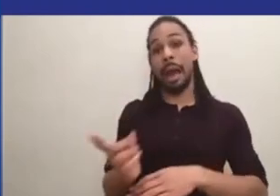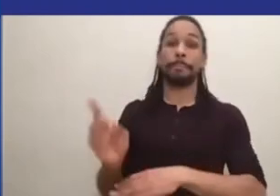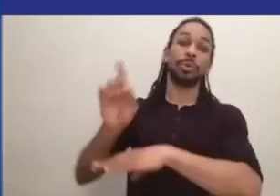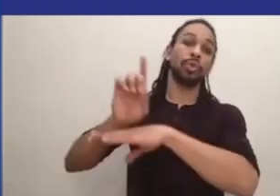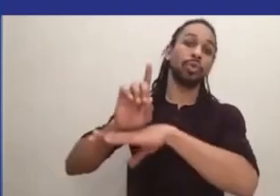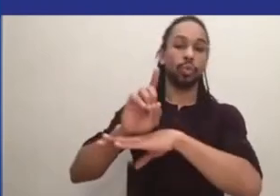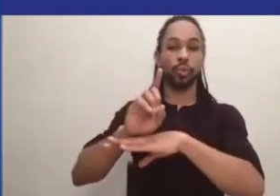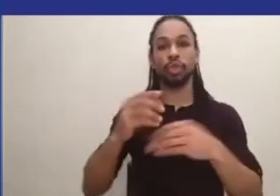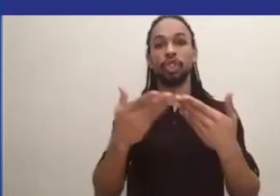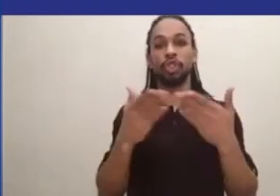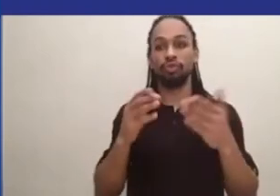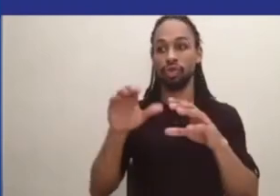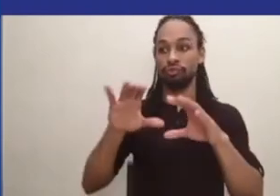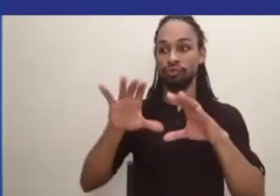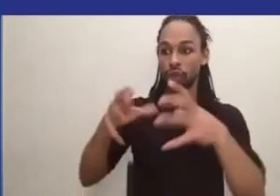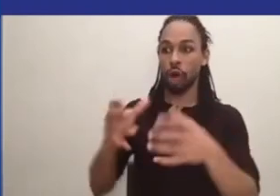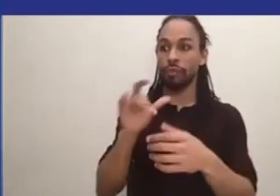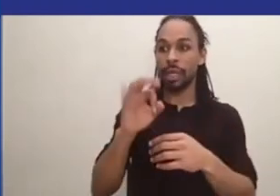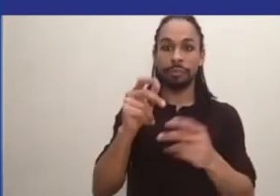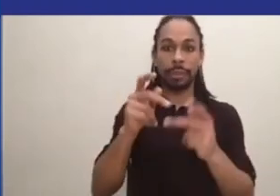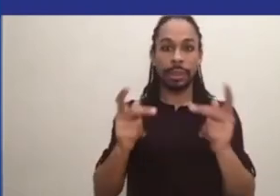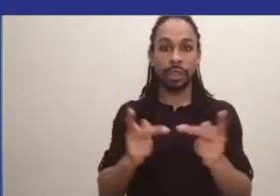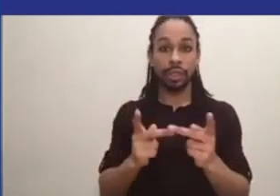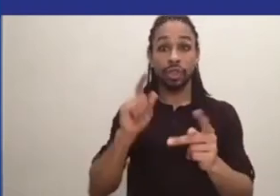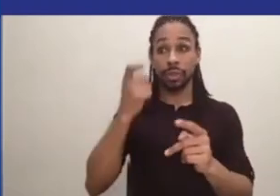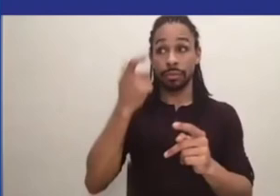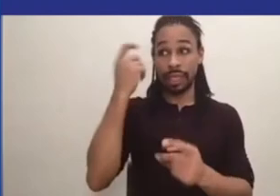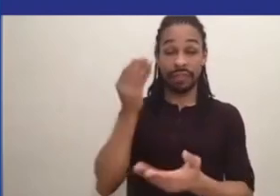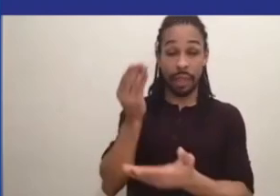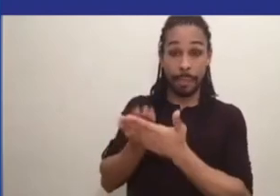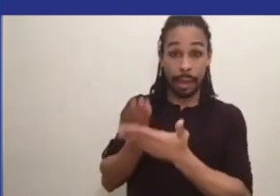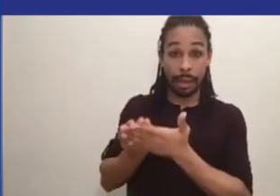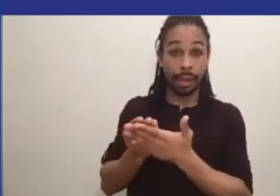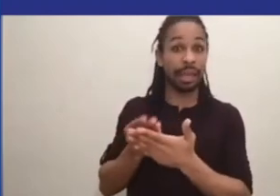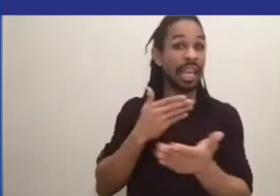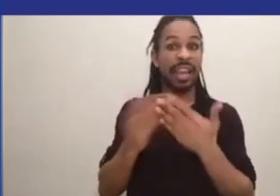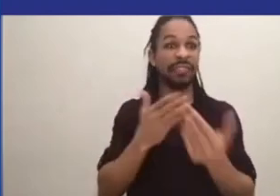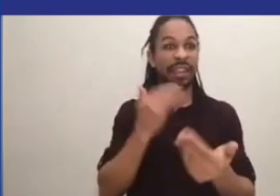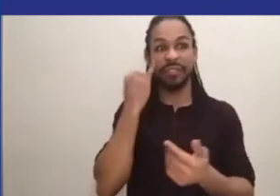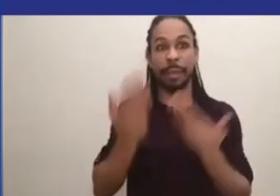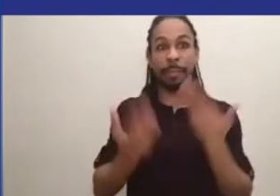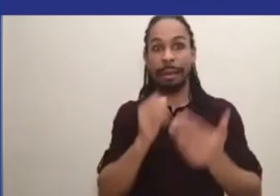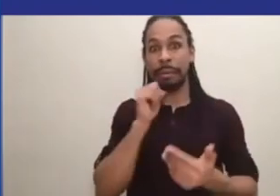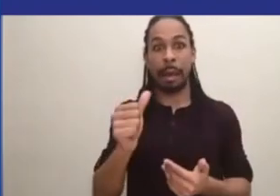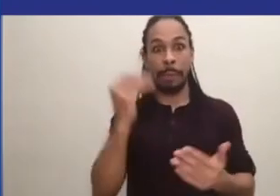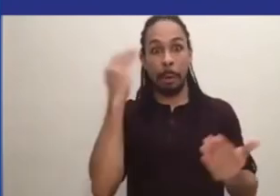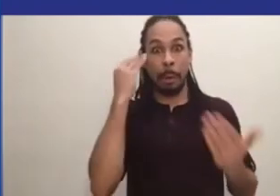and not aware of what they're actually doing? Cesar?